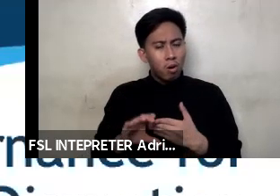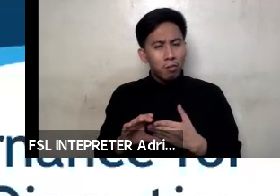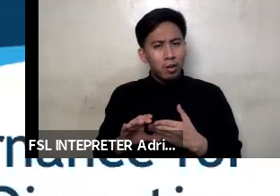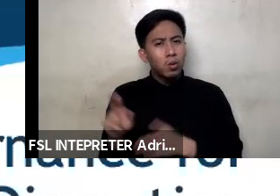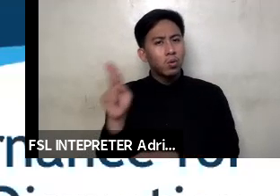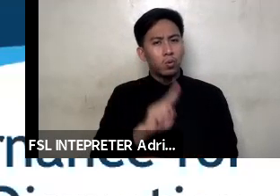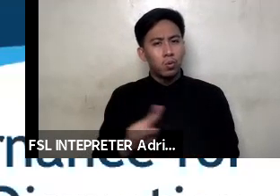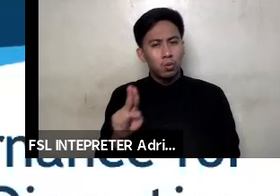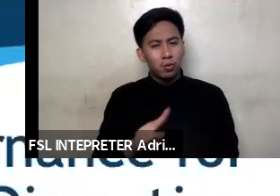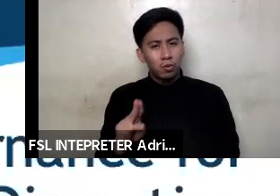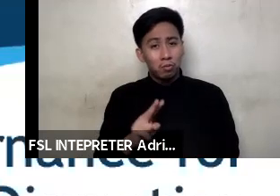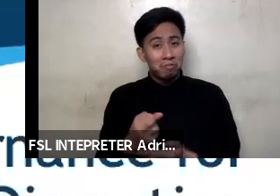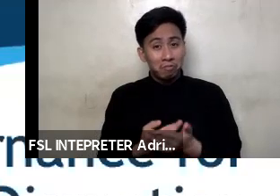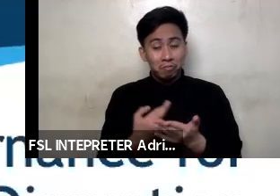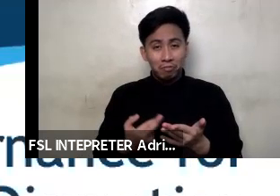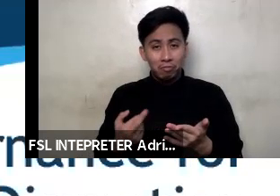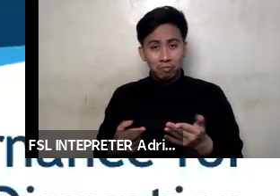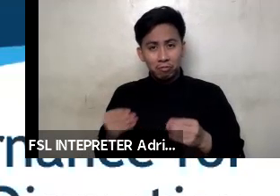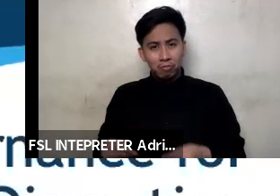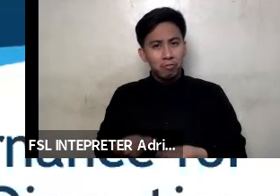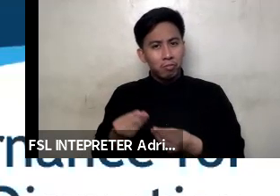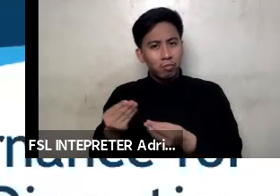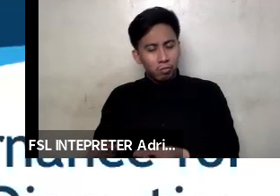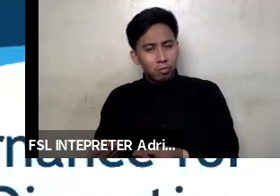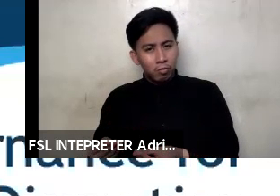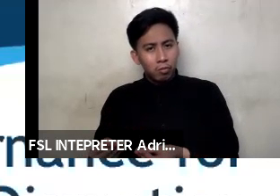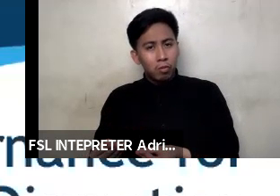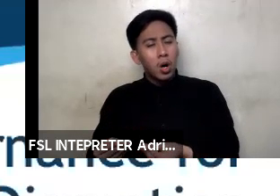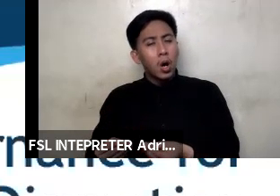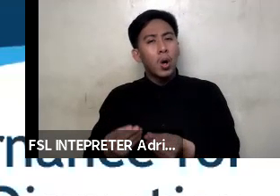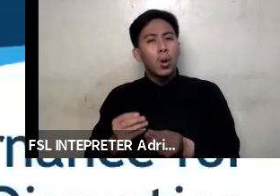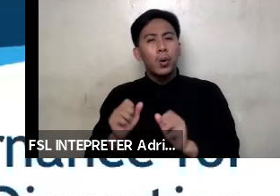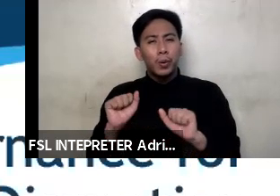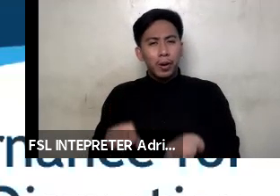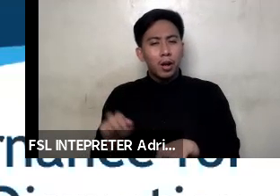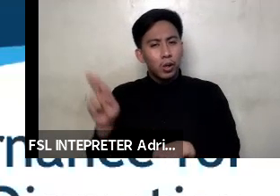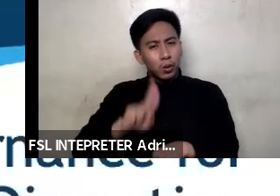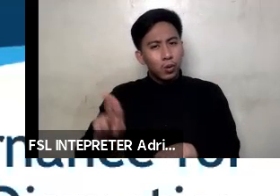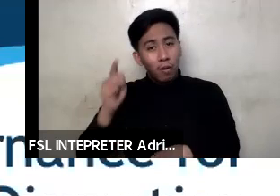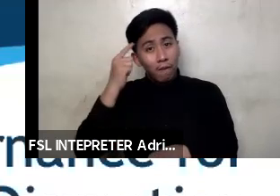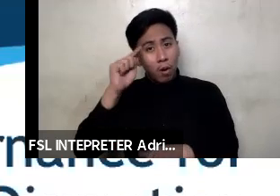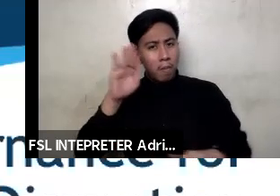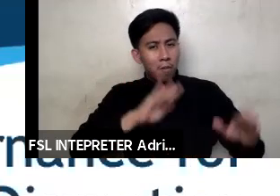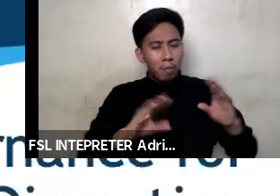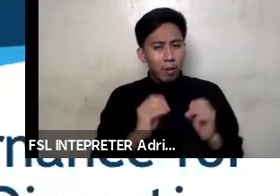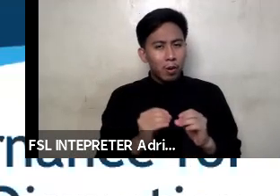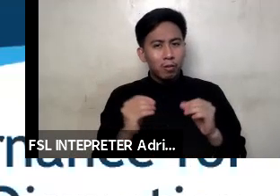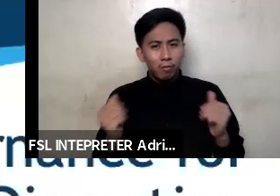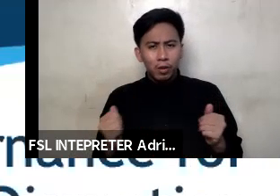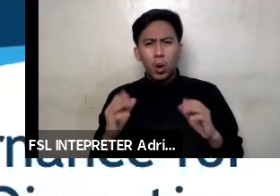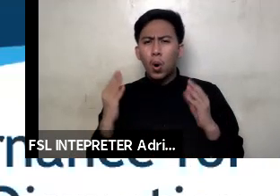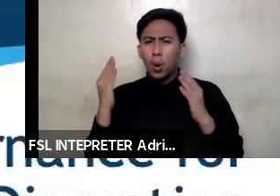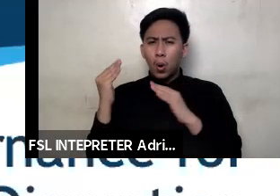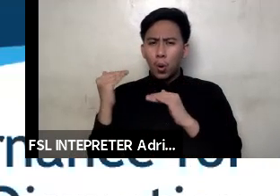adequate resources are deployed to address priorities. So I hope that this discussion today can help